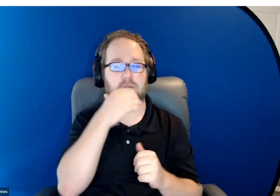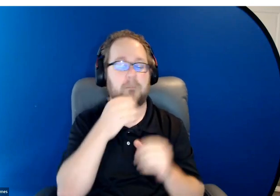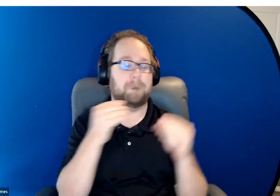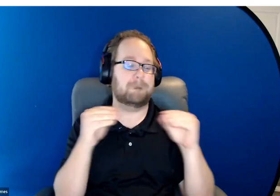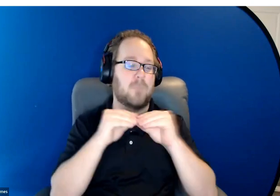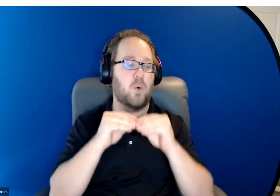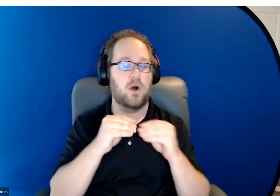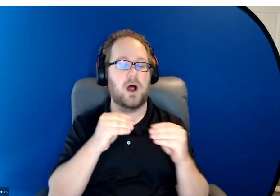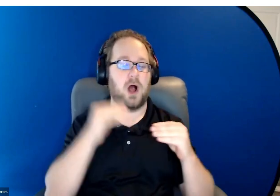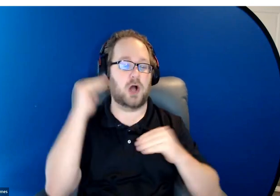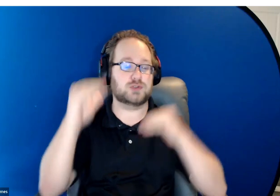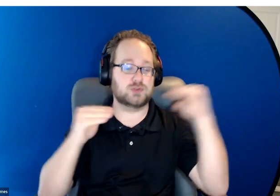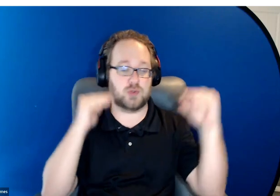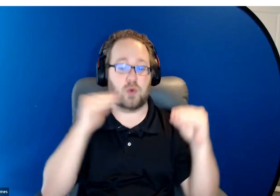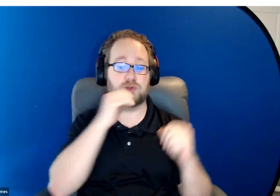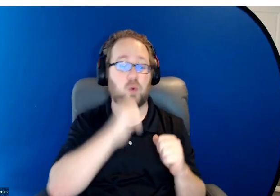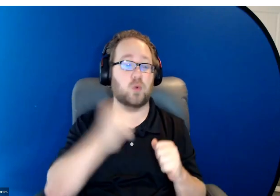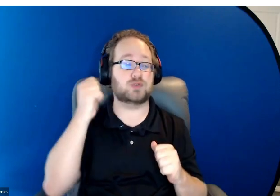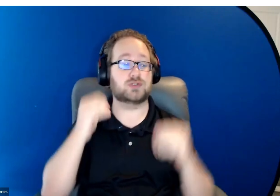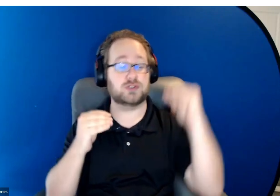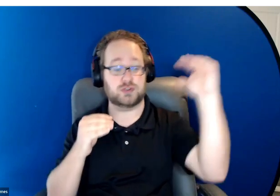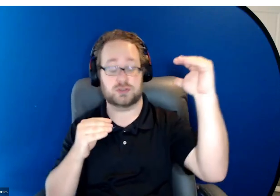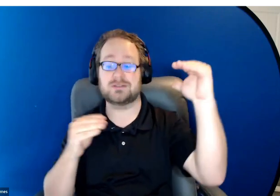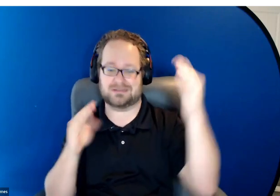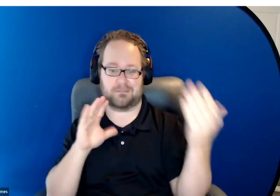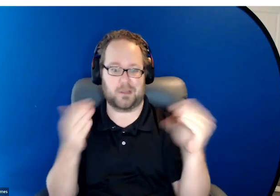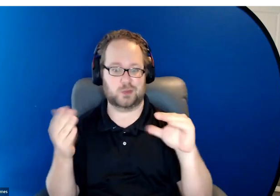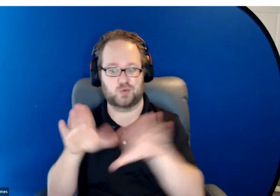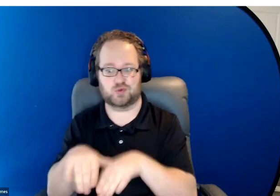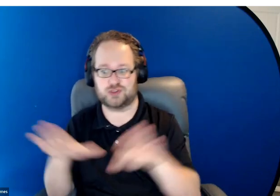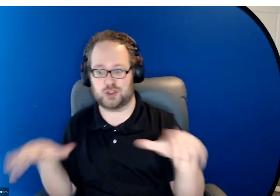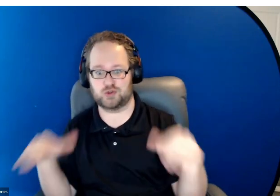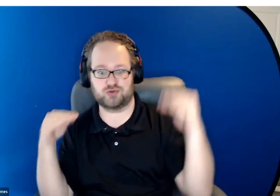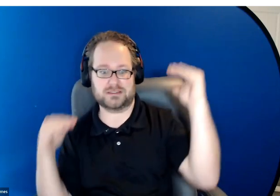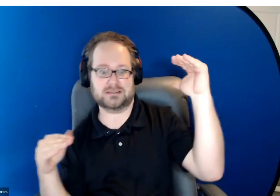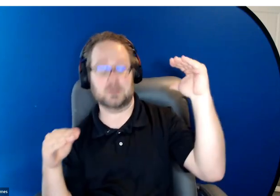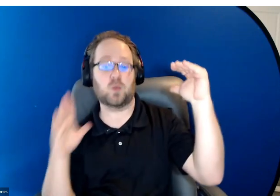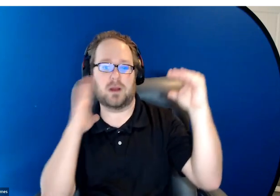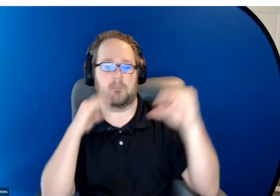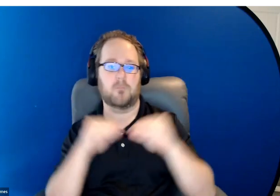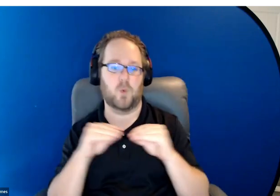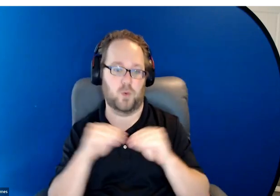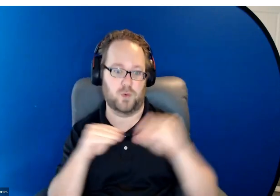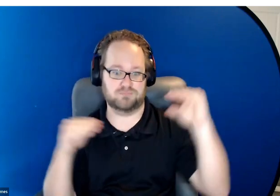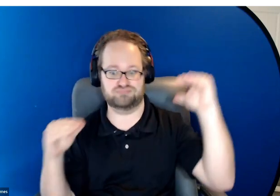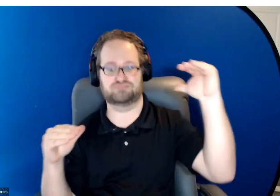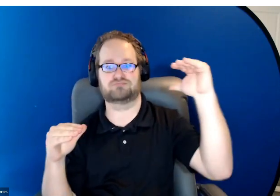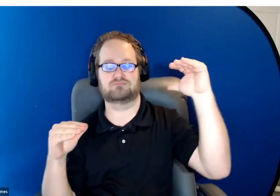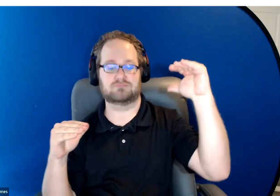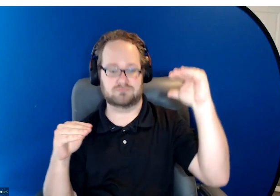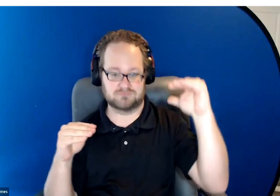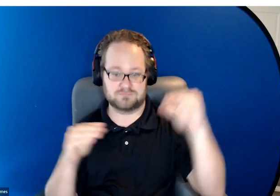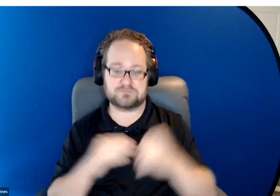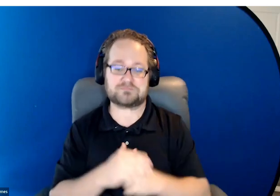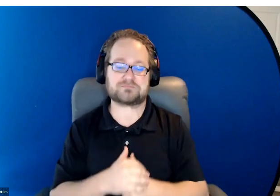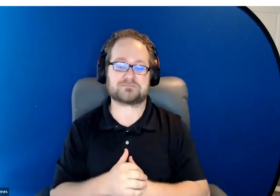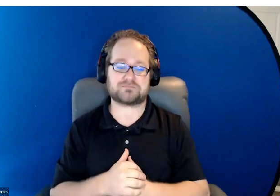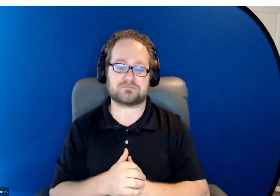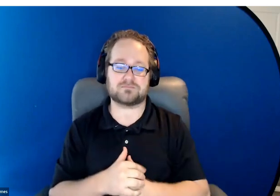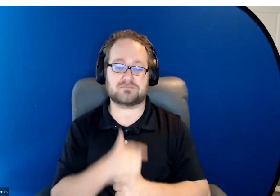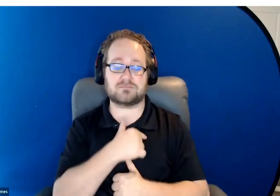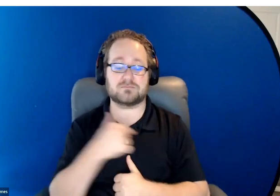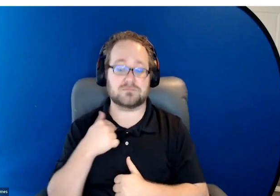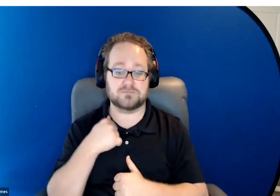happening internationally too. Older adults bring so much experience and value and contributions to this